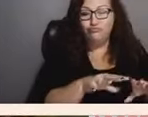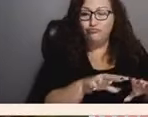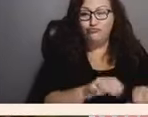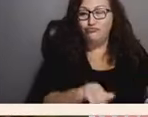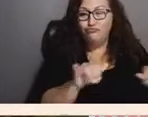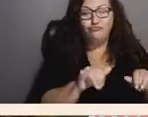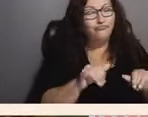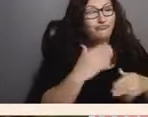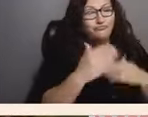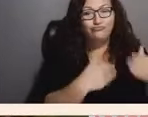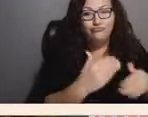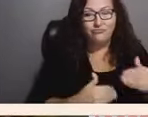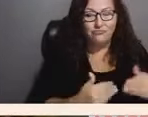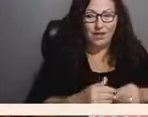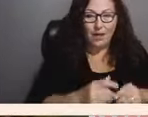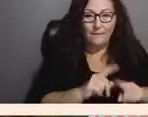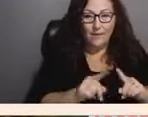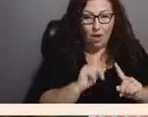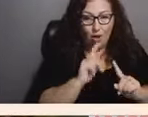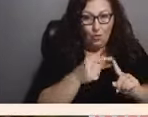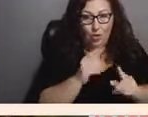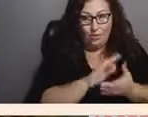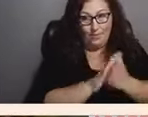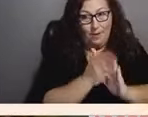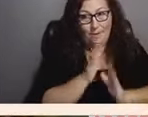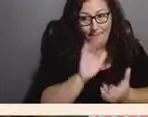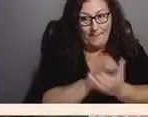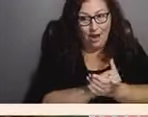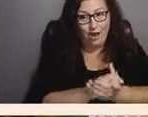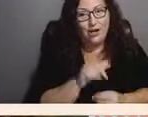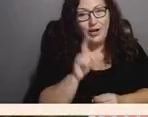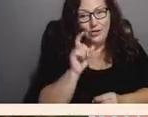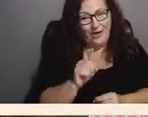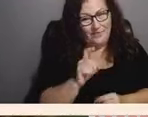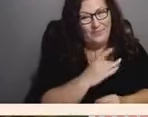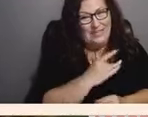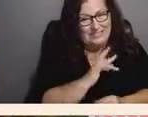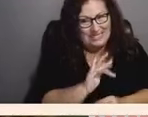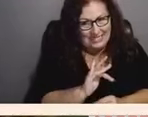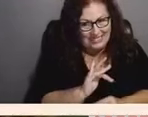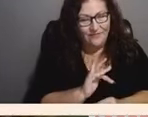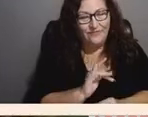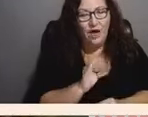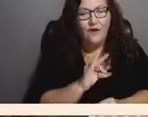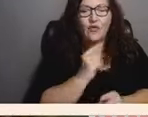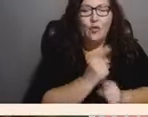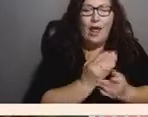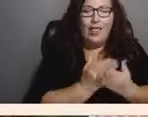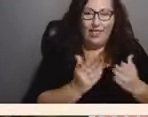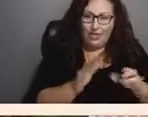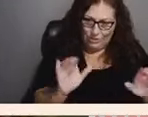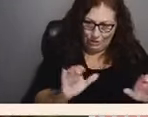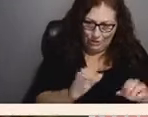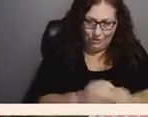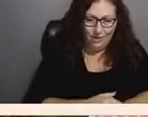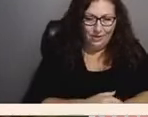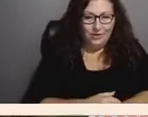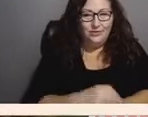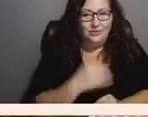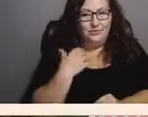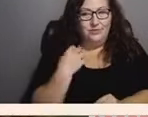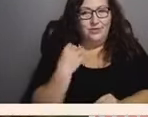But when you come married, you have to be sensitive of the right things to do. Okay? So I learned that